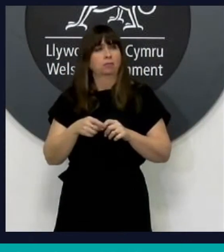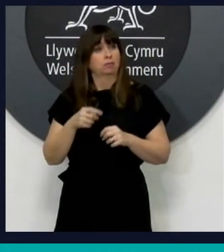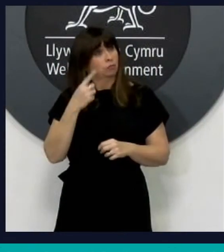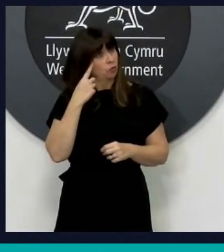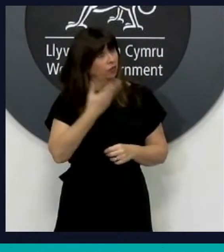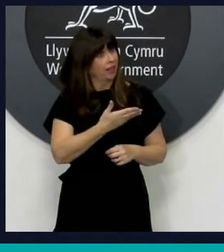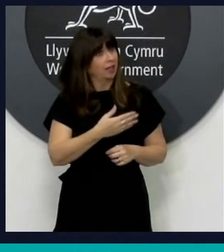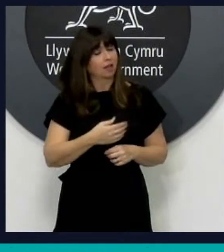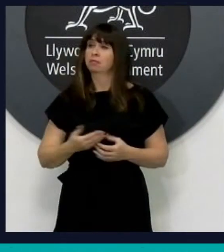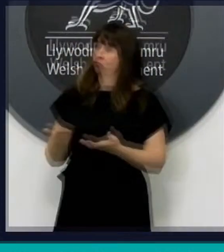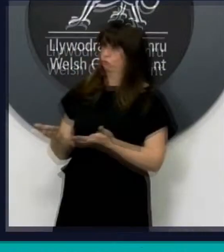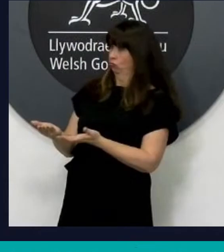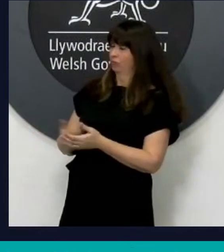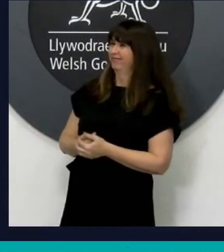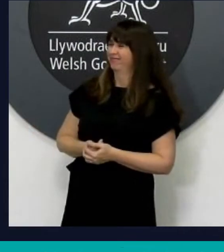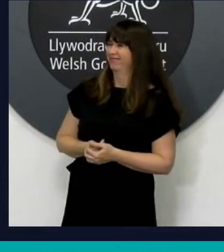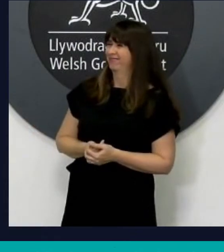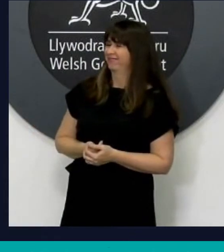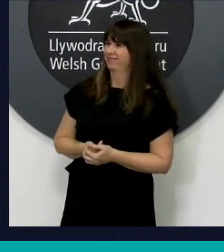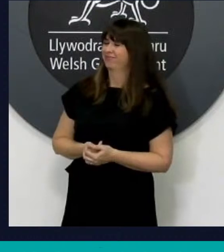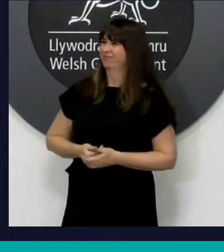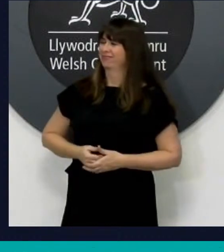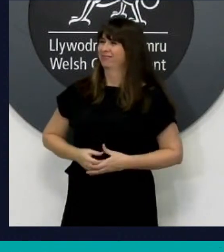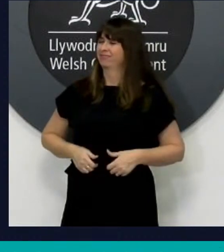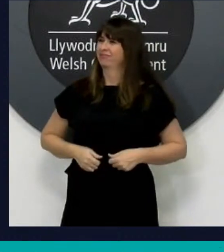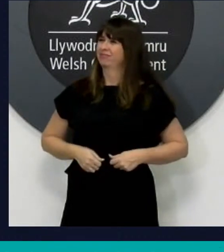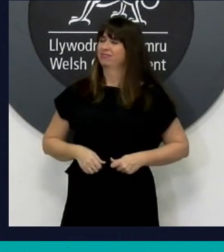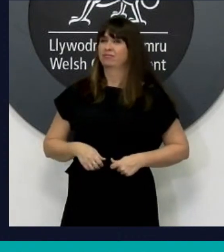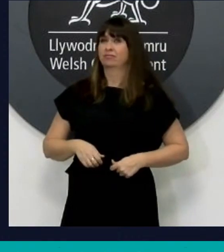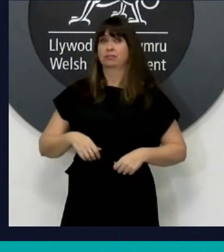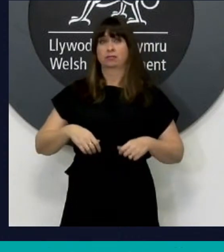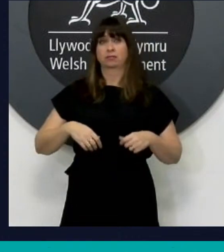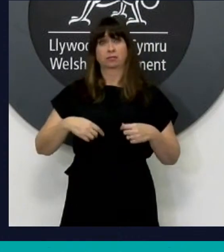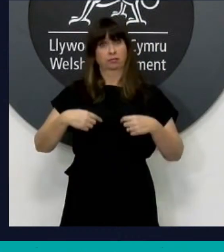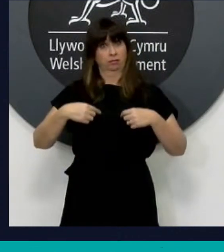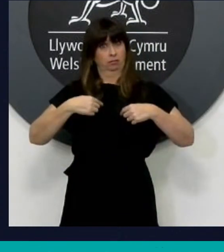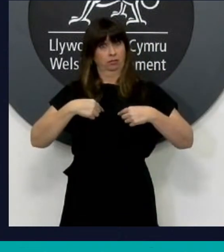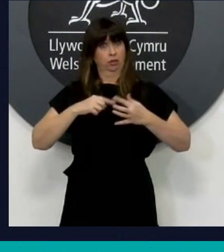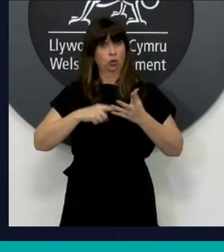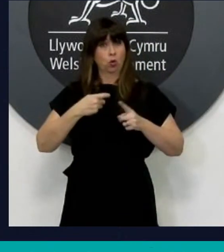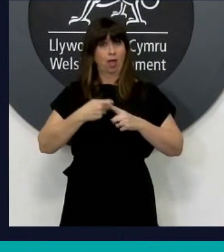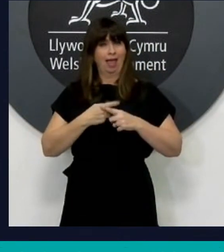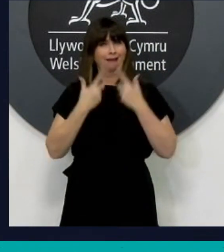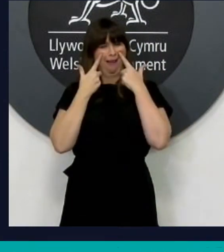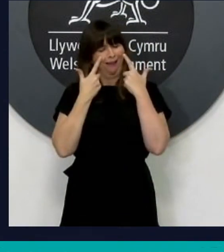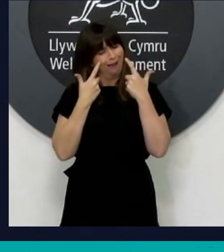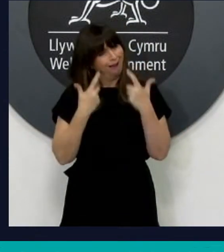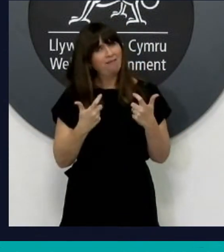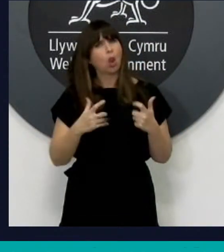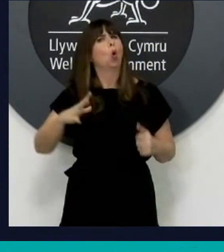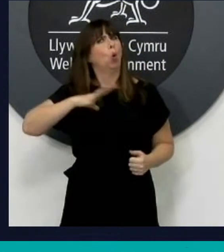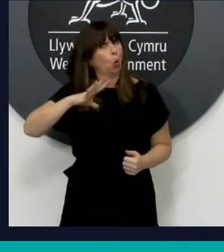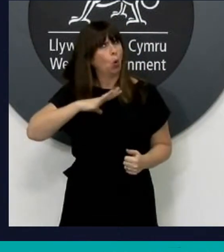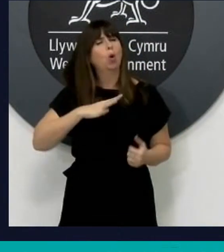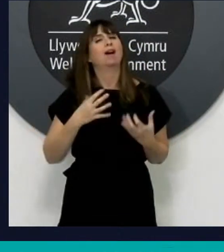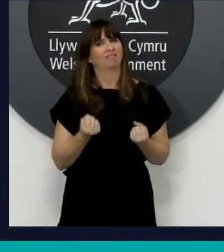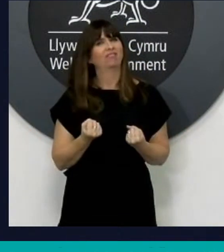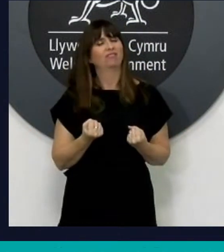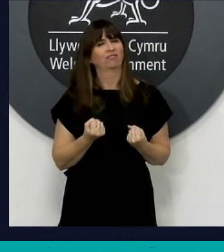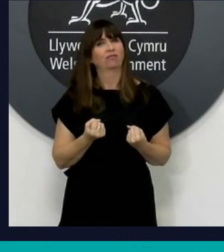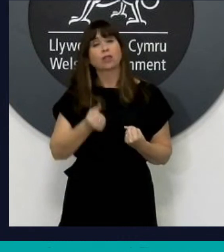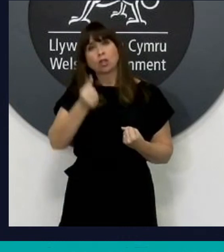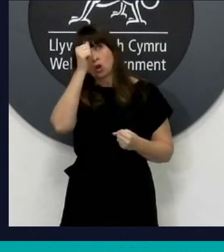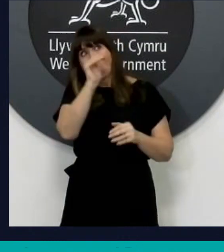Shall I answer that? Sure, I think that we are not alone in being precautionary. We know that